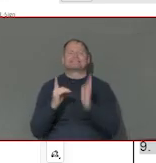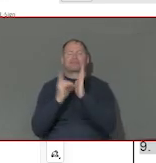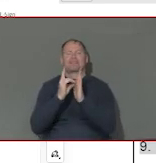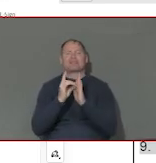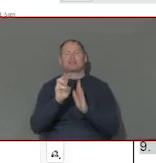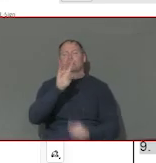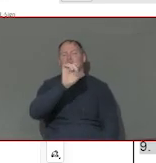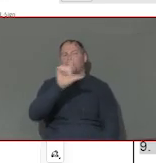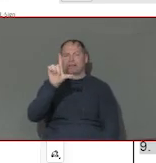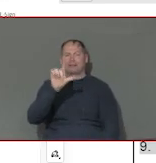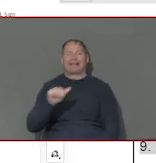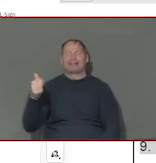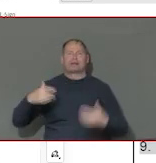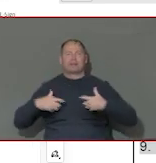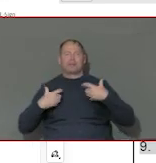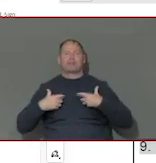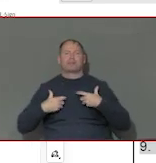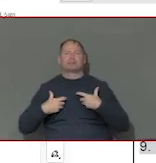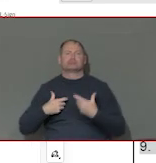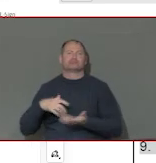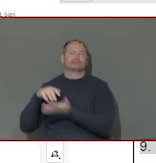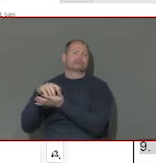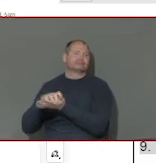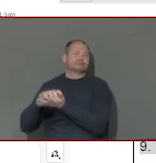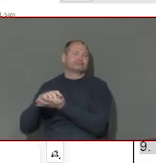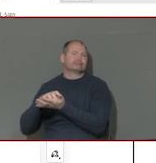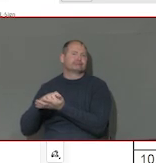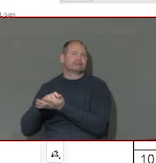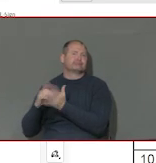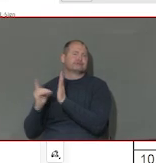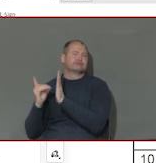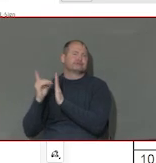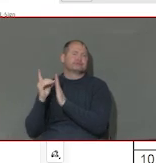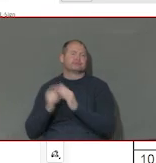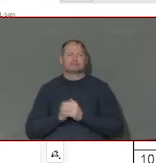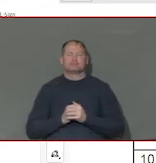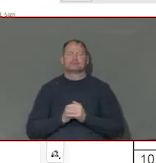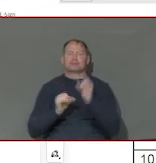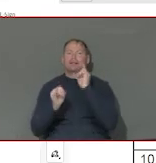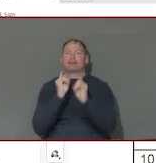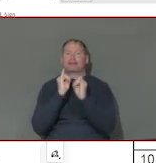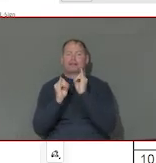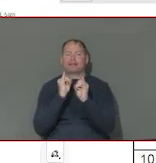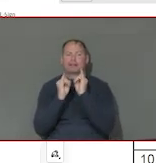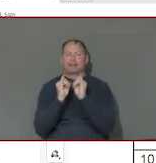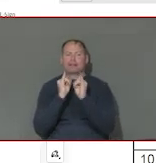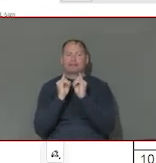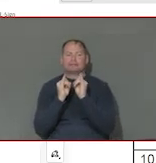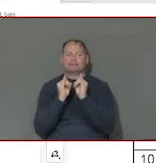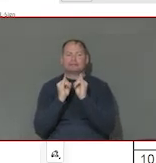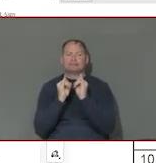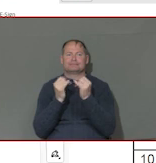other primates, the chin is poorly developed. Then the 11th one, we look at the